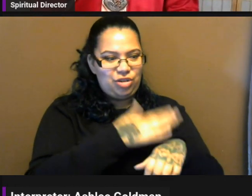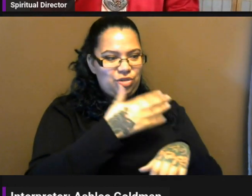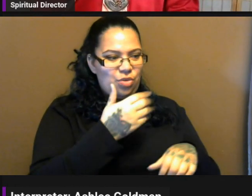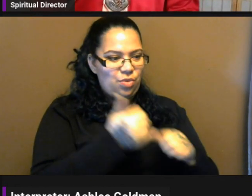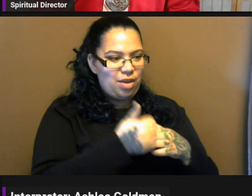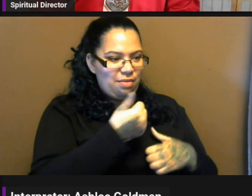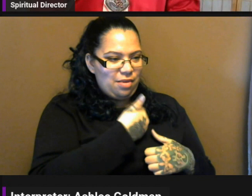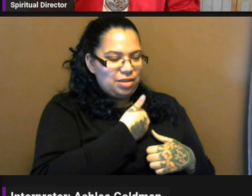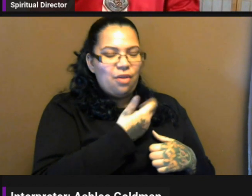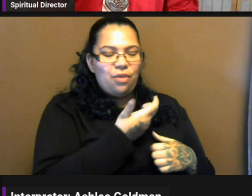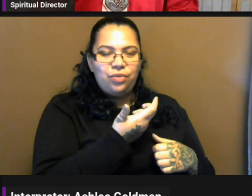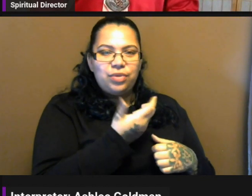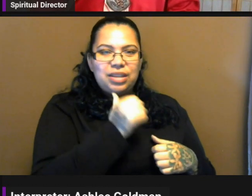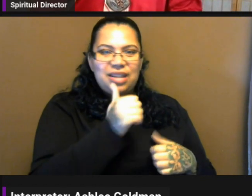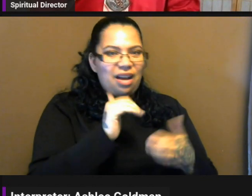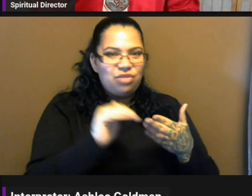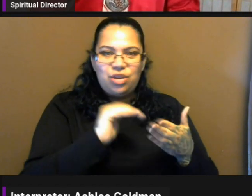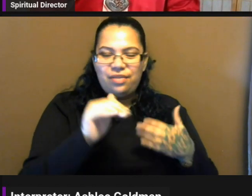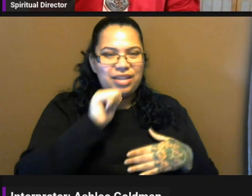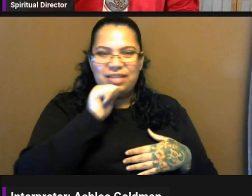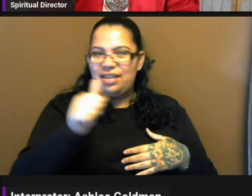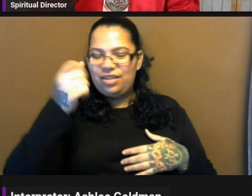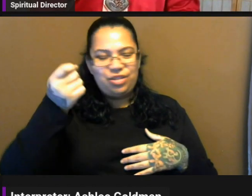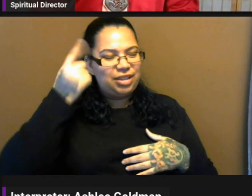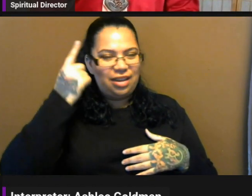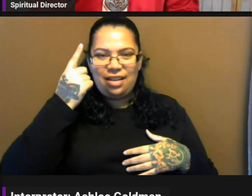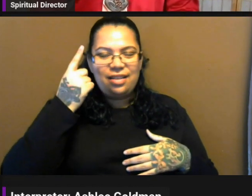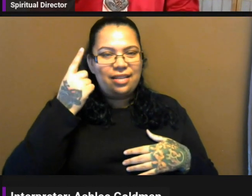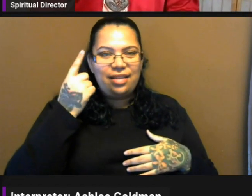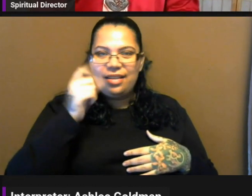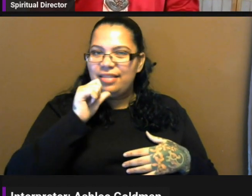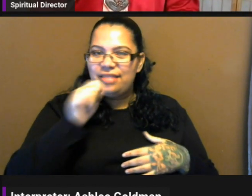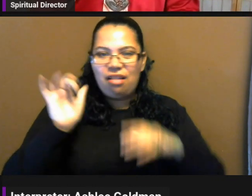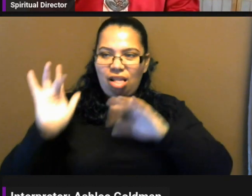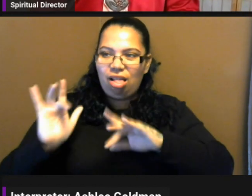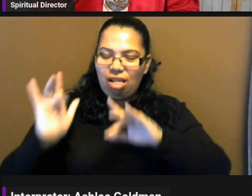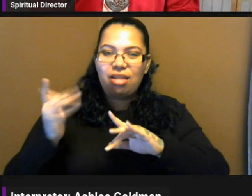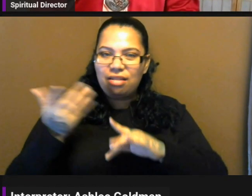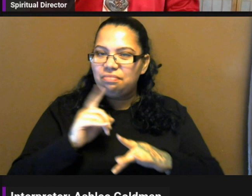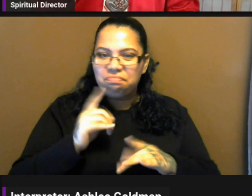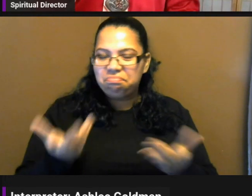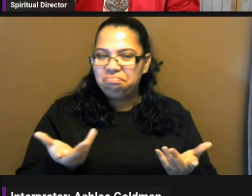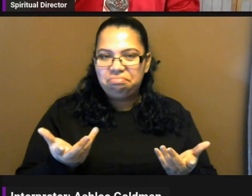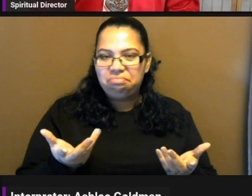not forgiving, not understanding, not humane.